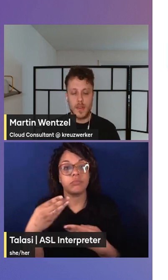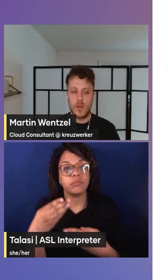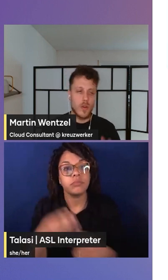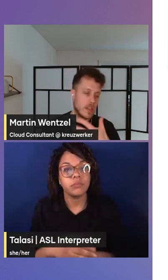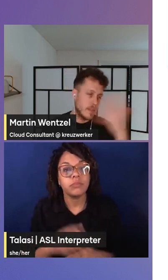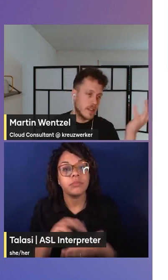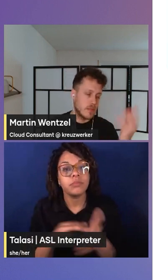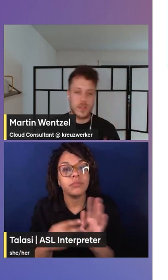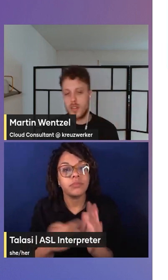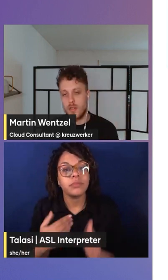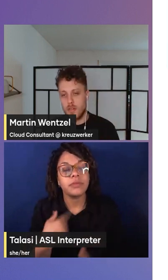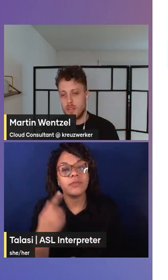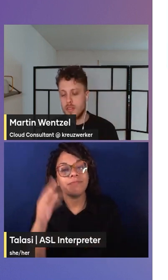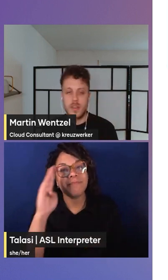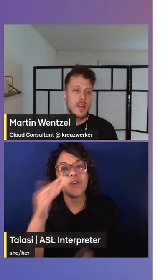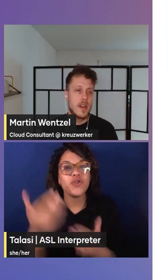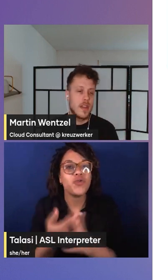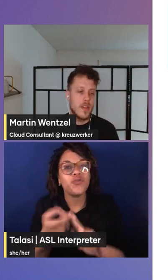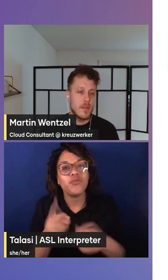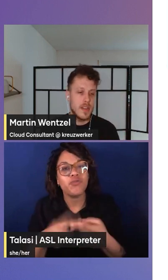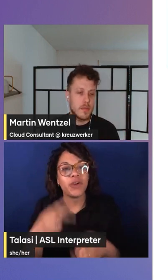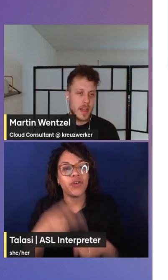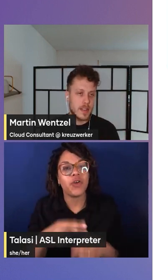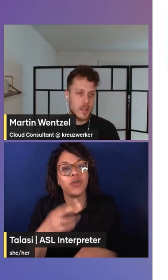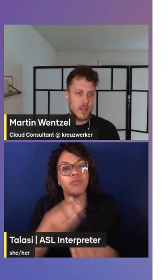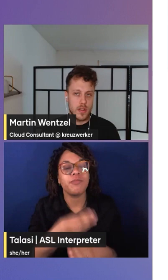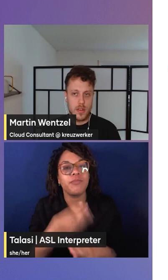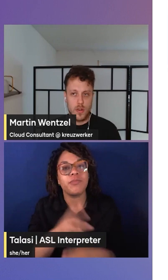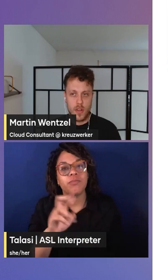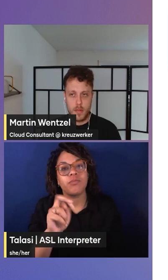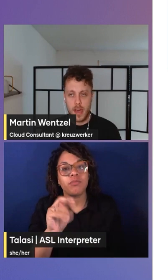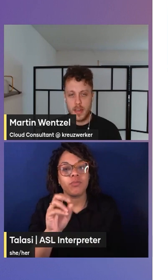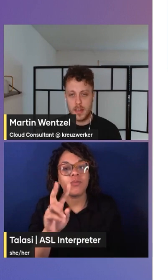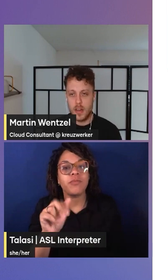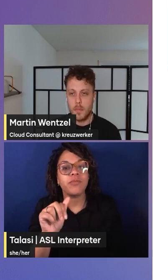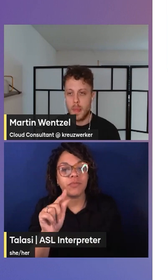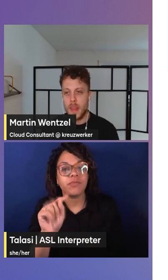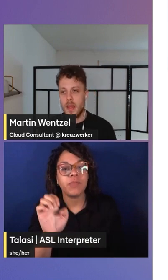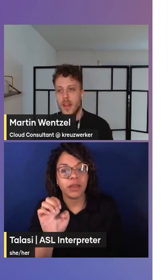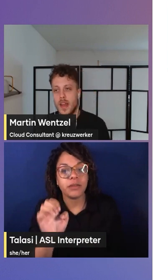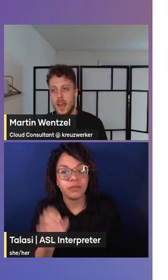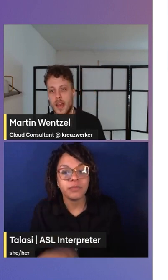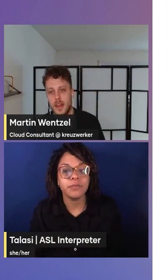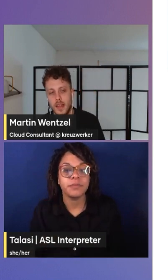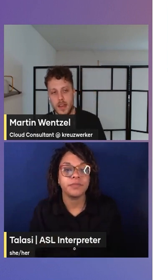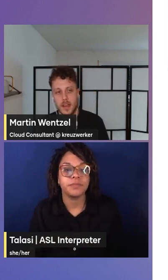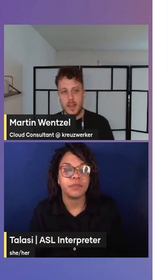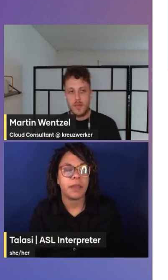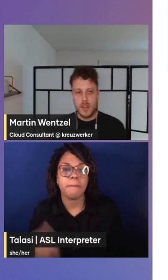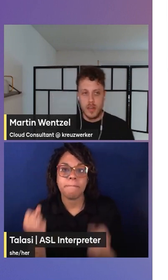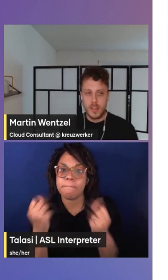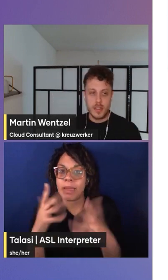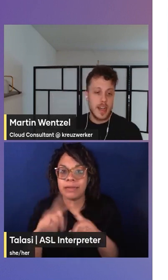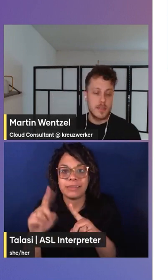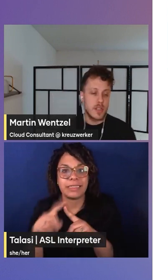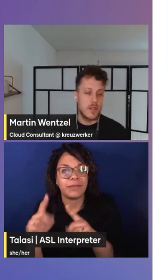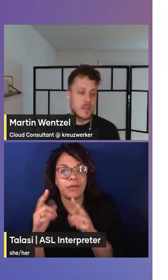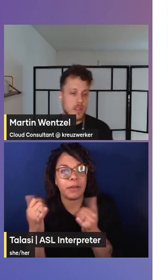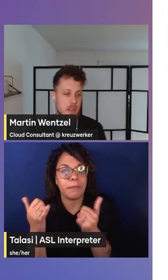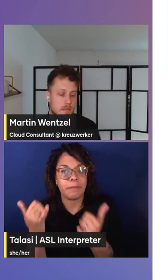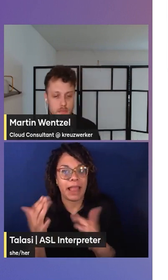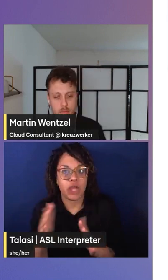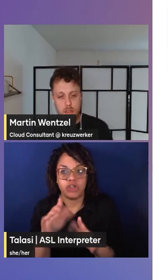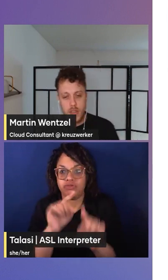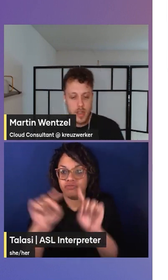Renovate or Dependabot or Snyk. There are many players on the market now, and which is nice